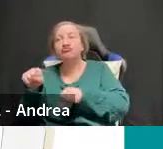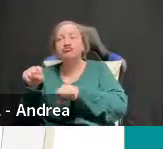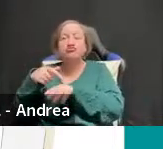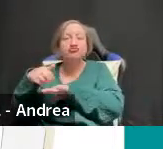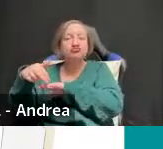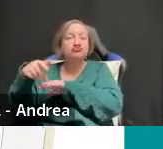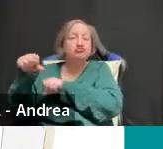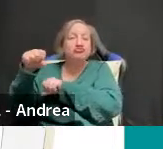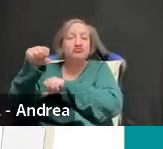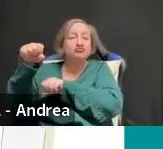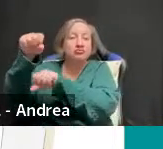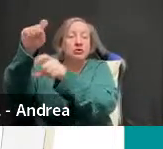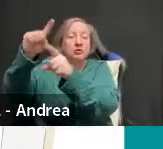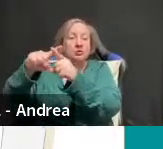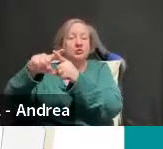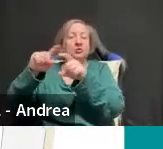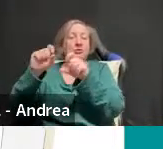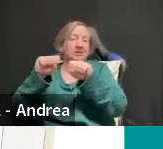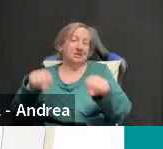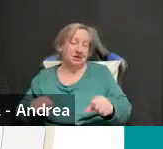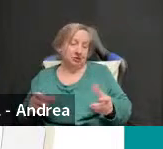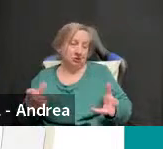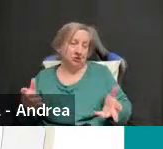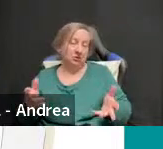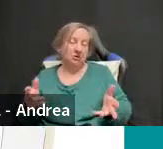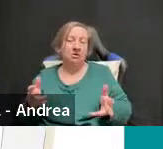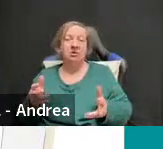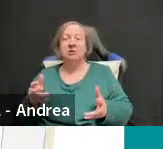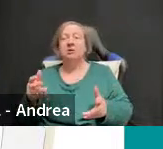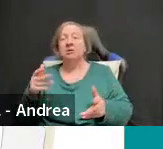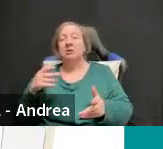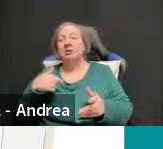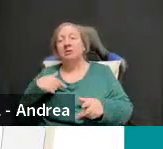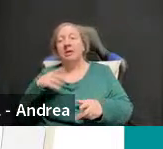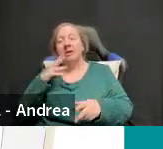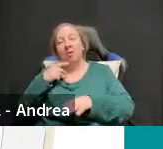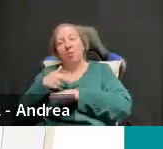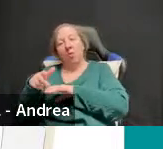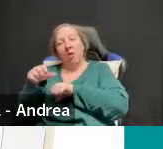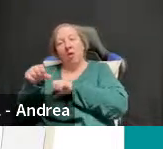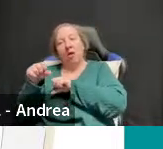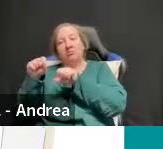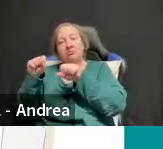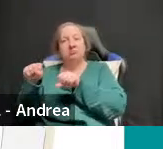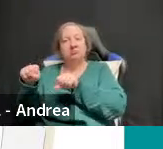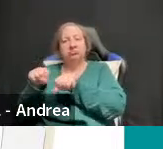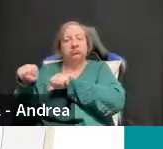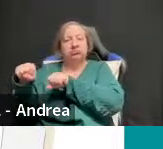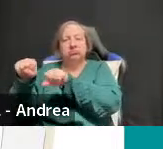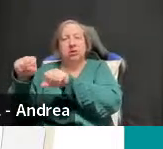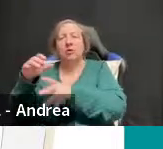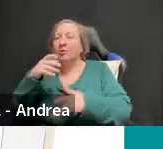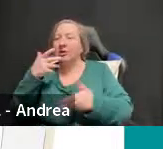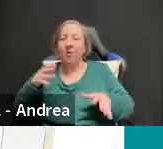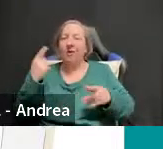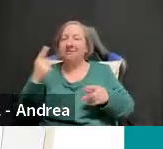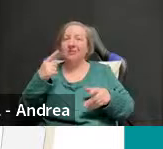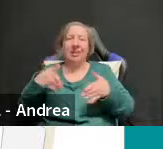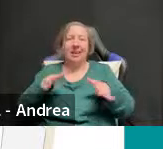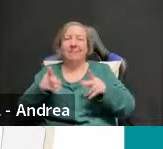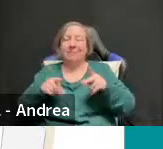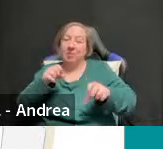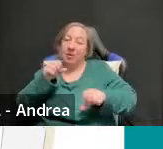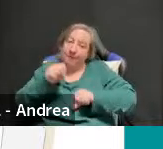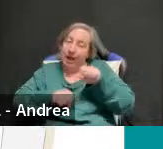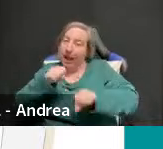the station, and I say that deliberately. Wheel it. We're not trying to design something that allows people to ride their